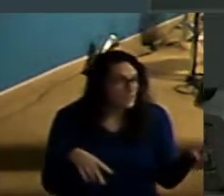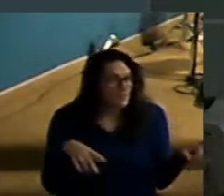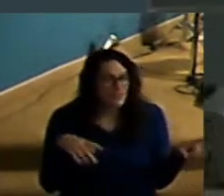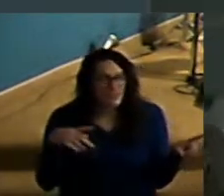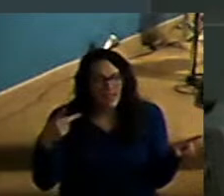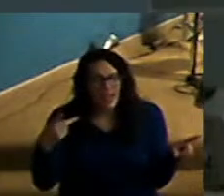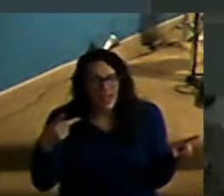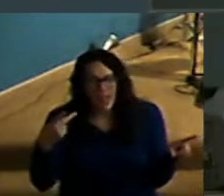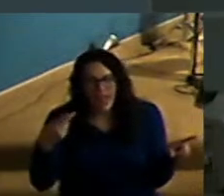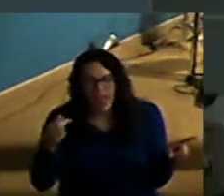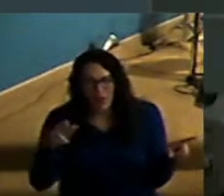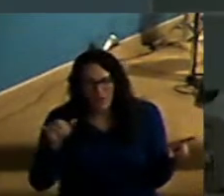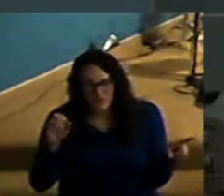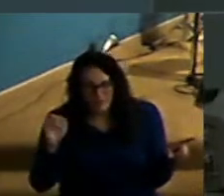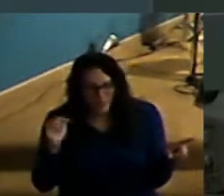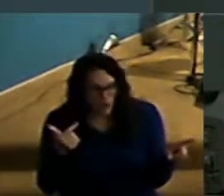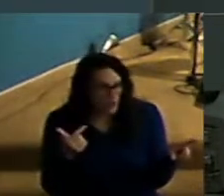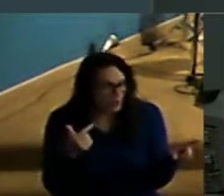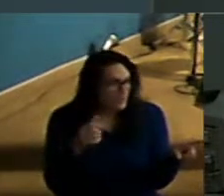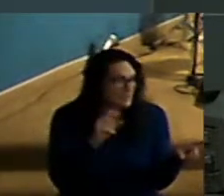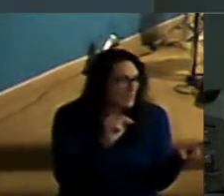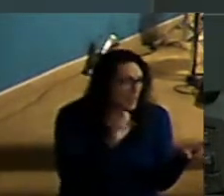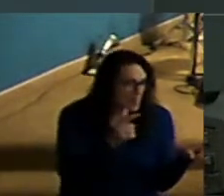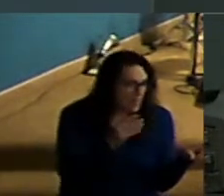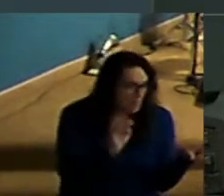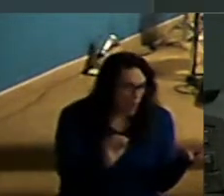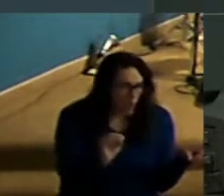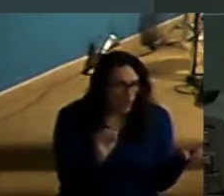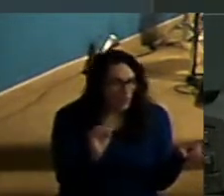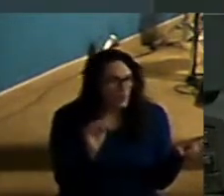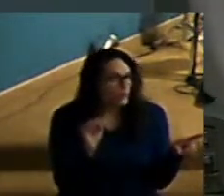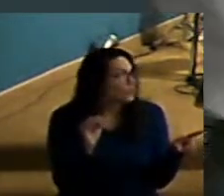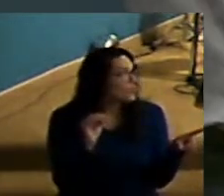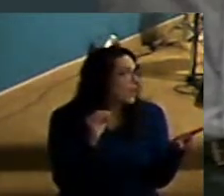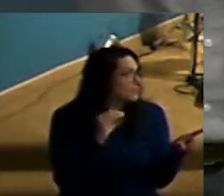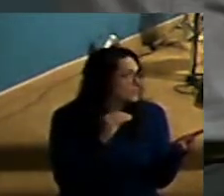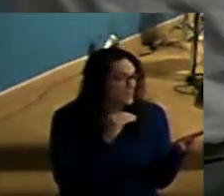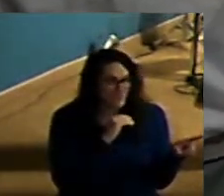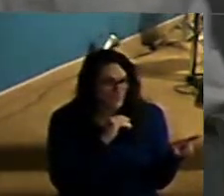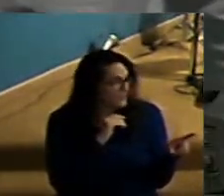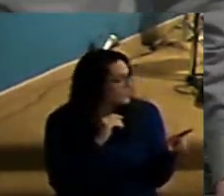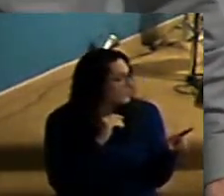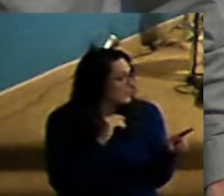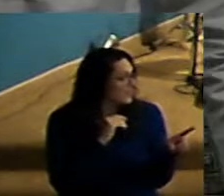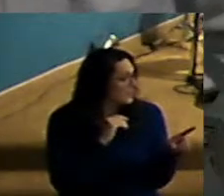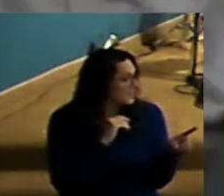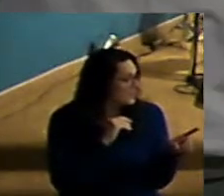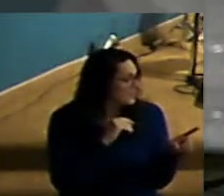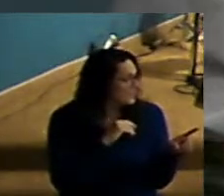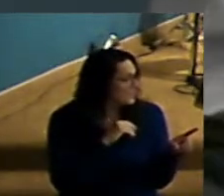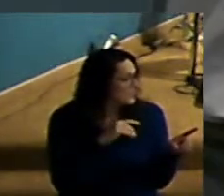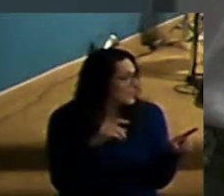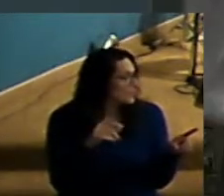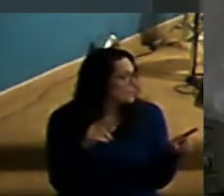Harrisburg, I heard St. Elmo, Pleasant Plains, I can't hear it say,